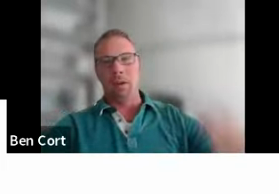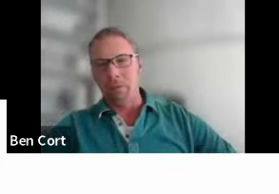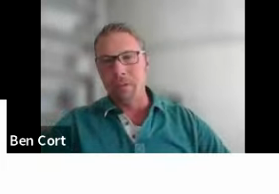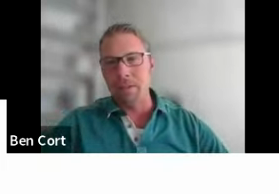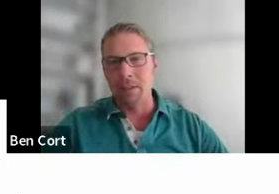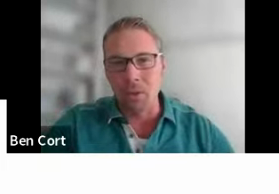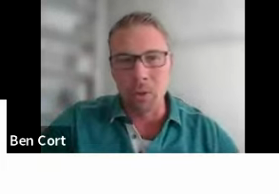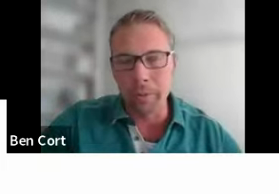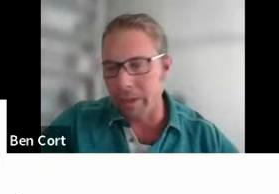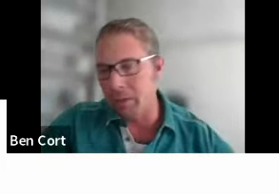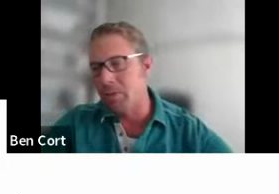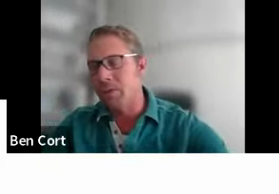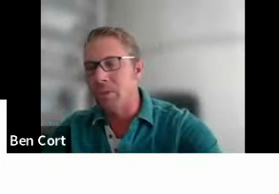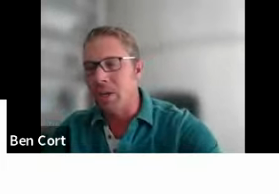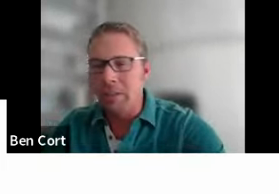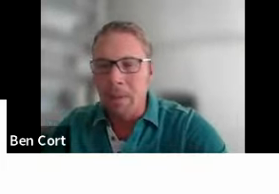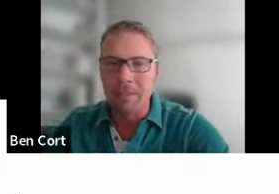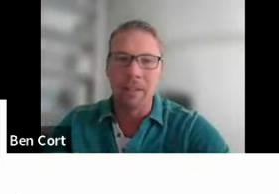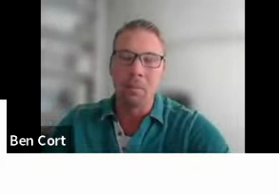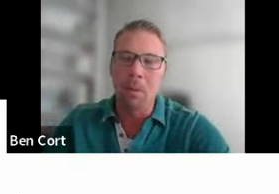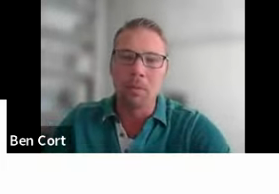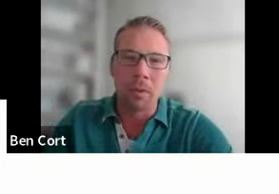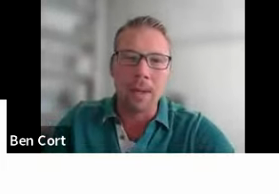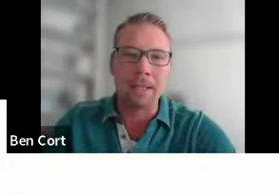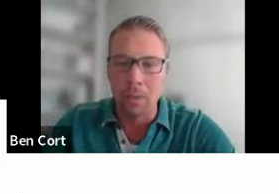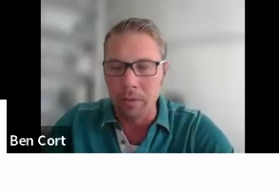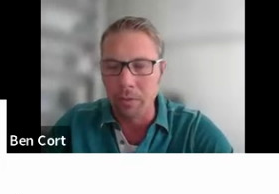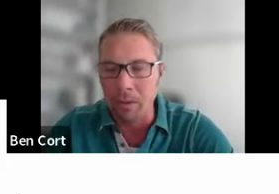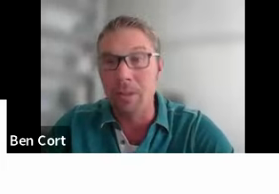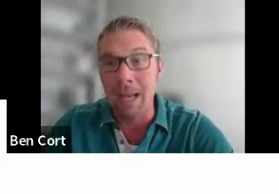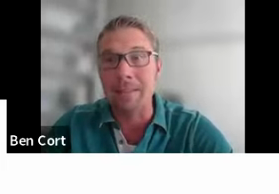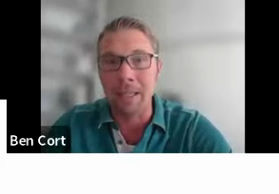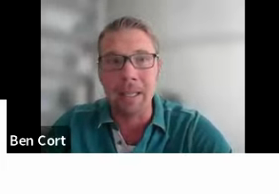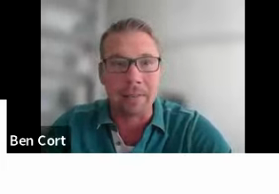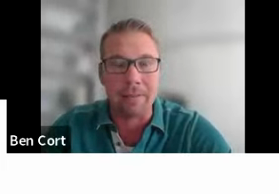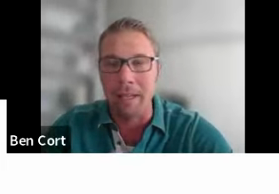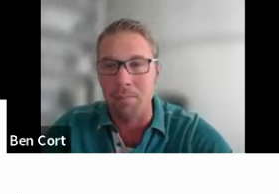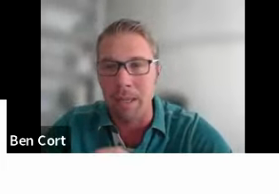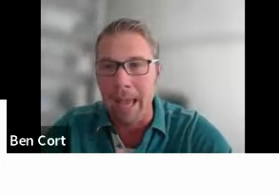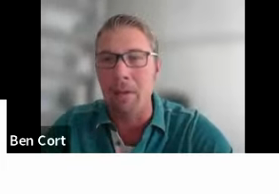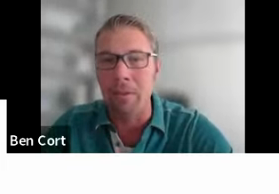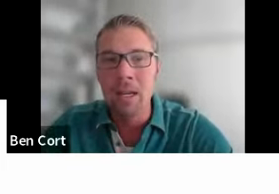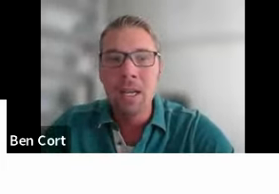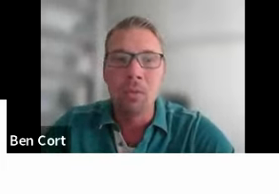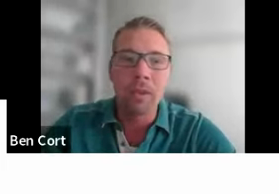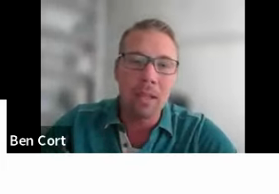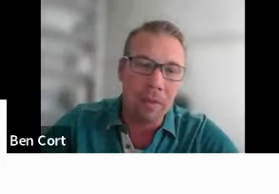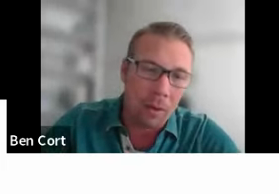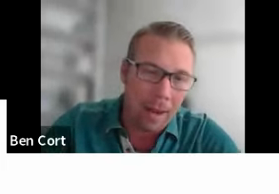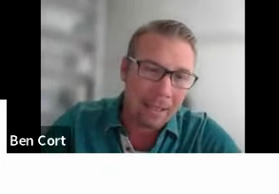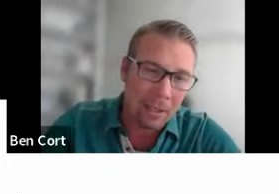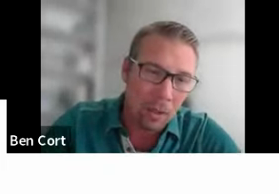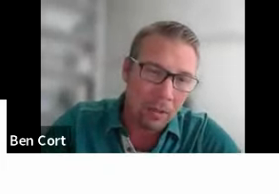it's one of 50 essential herbs inside of traditional Chinese medicine, and people have interacted with it forever. Yes, heck yes, they have. And what they